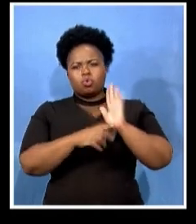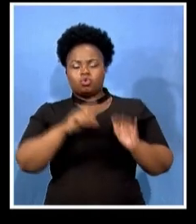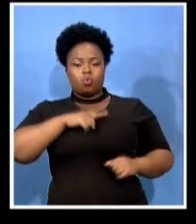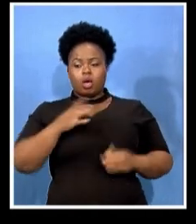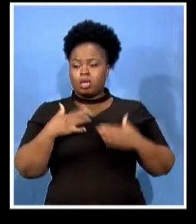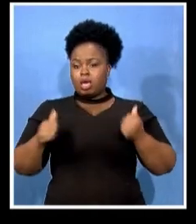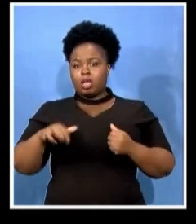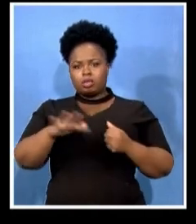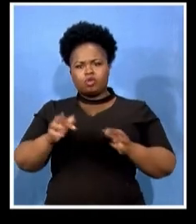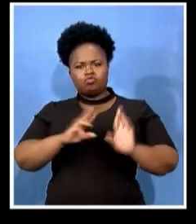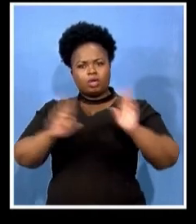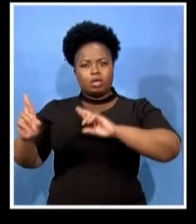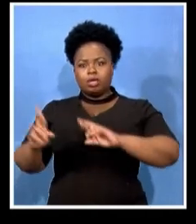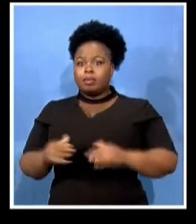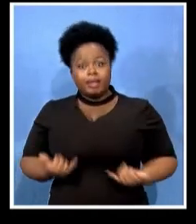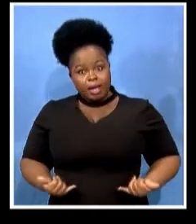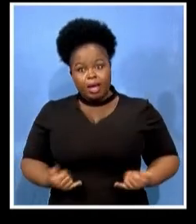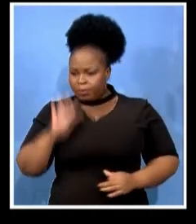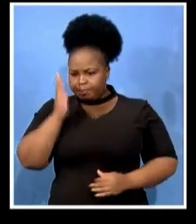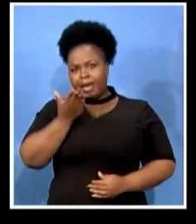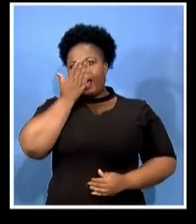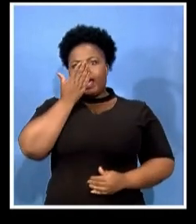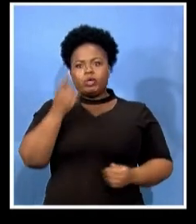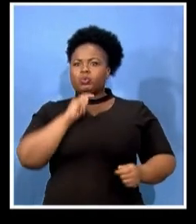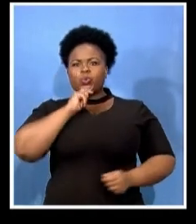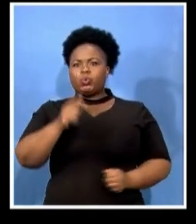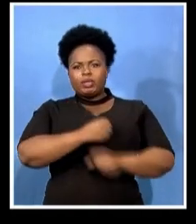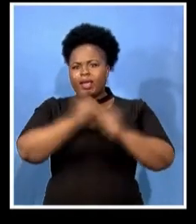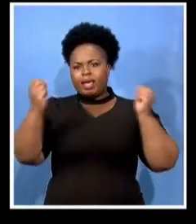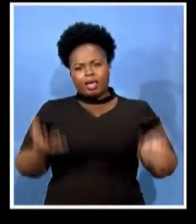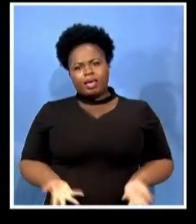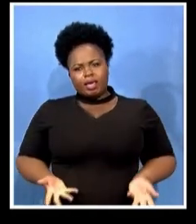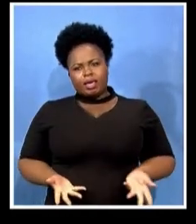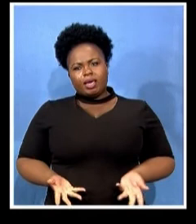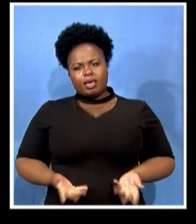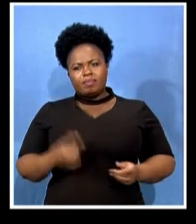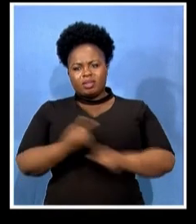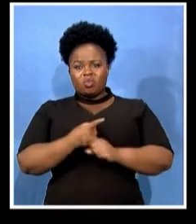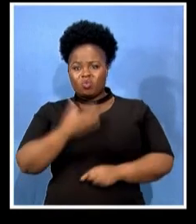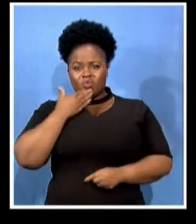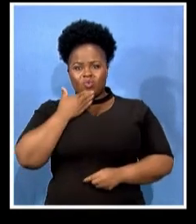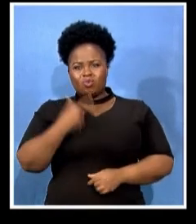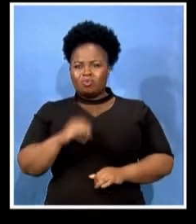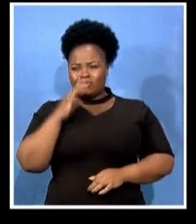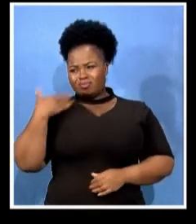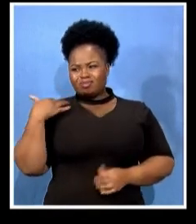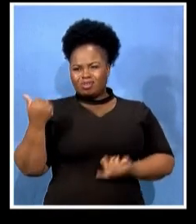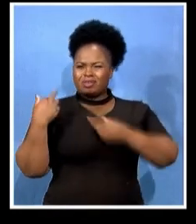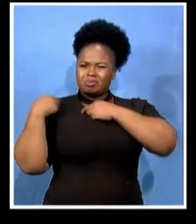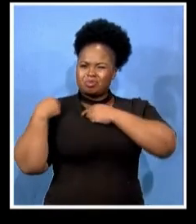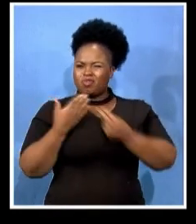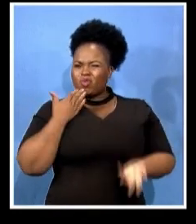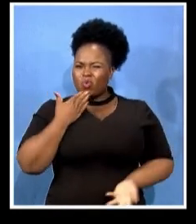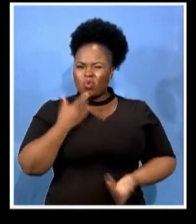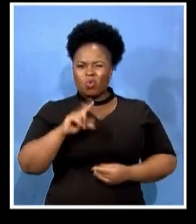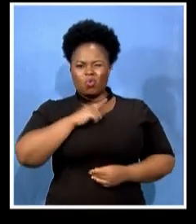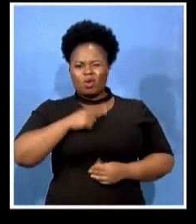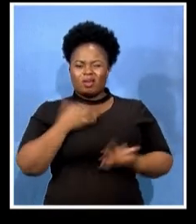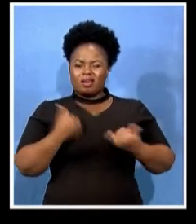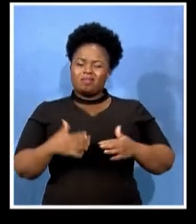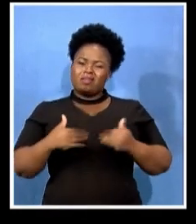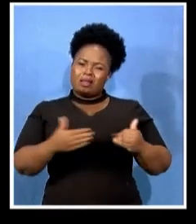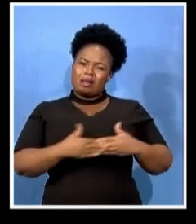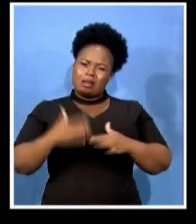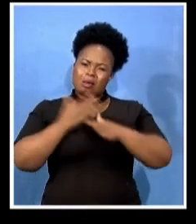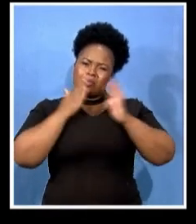health facilities were never ready to begin with. Who then takes accountability for that, for the infrastructure, for the healthcare workers' safety? The issue